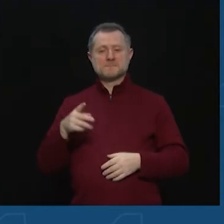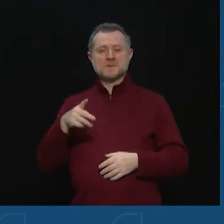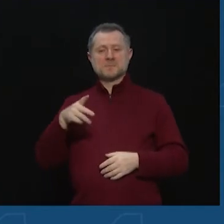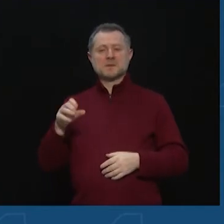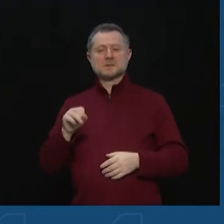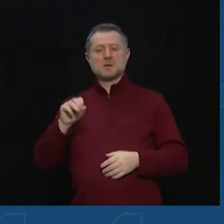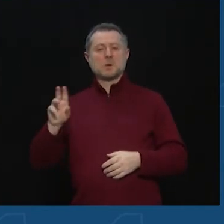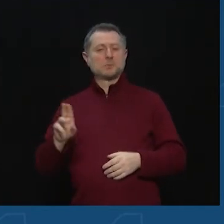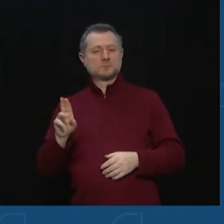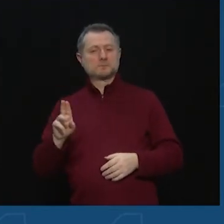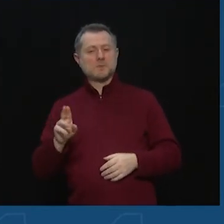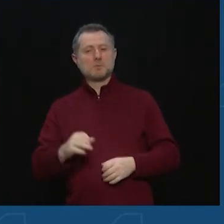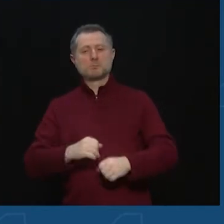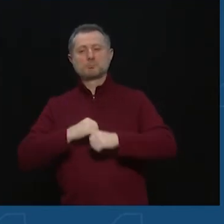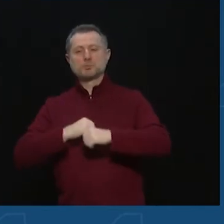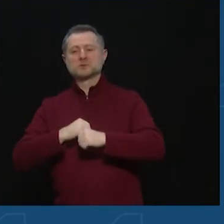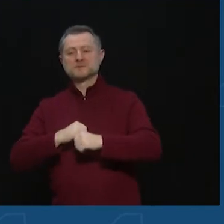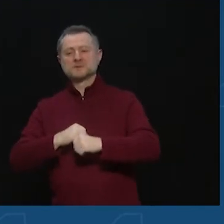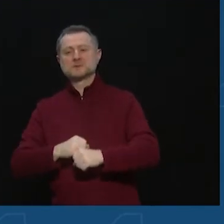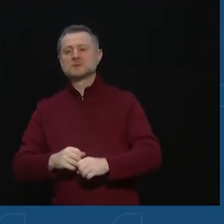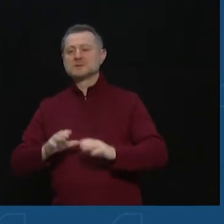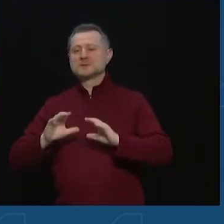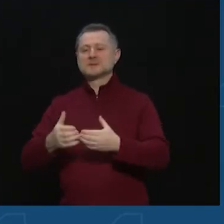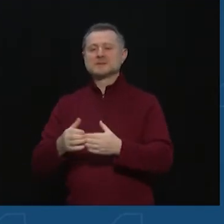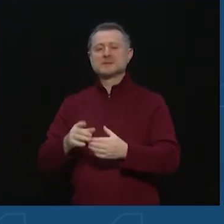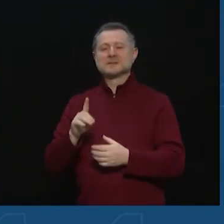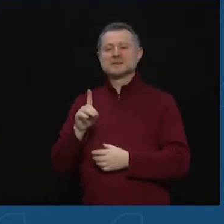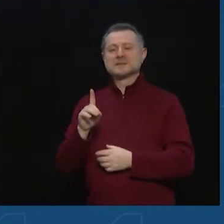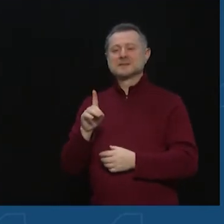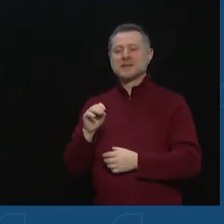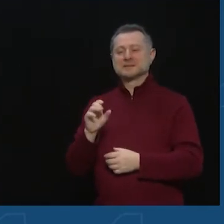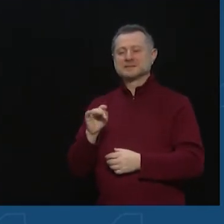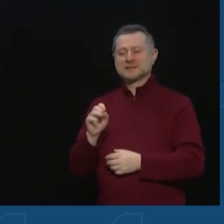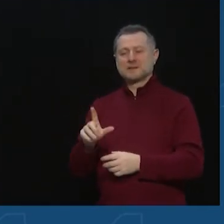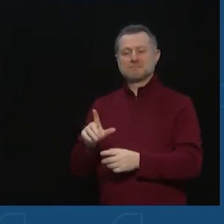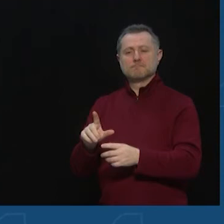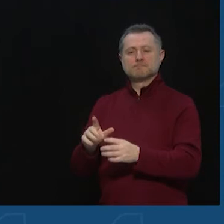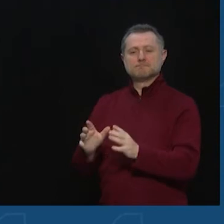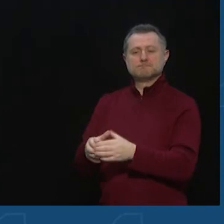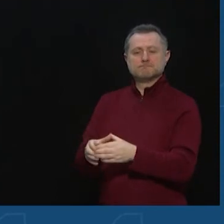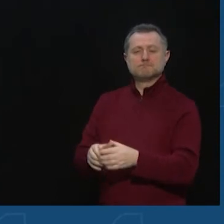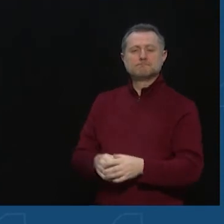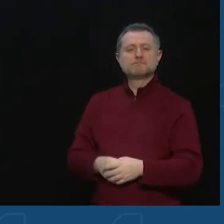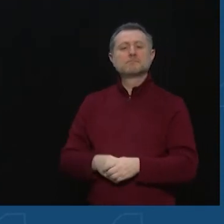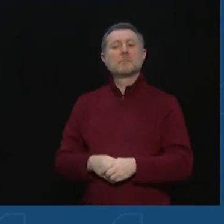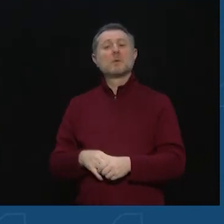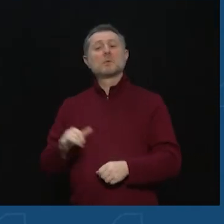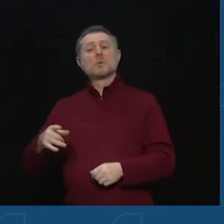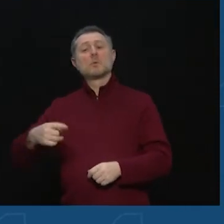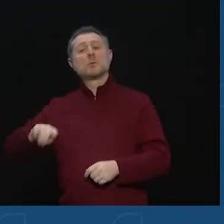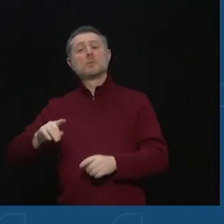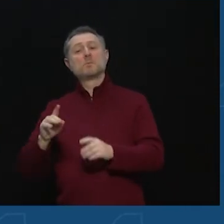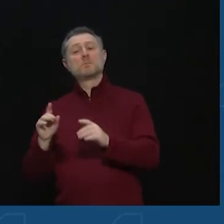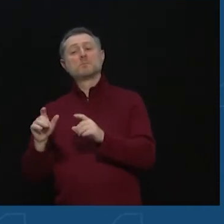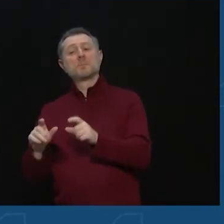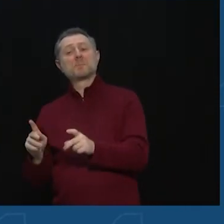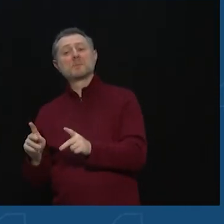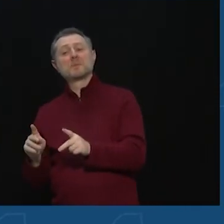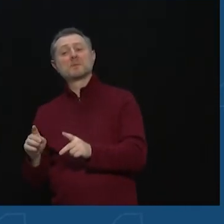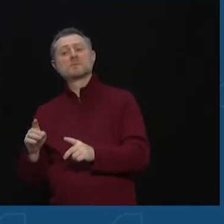protective detail. These individuals have to keep up with me. Imagine what that's